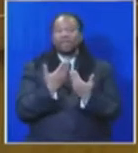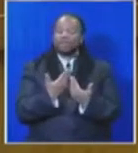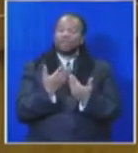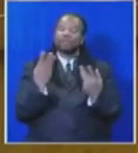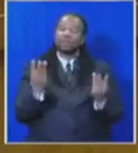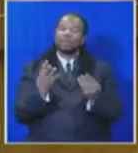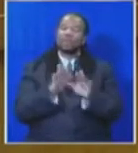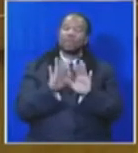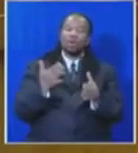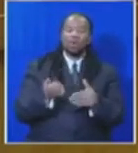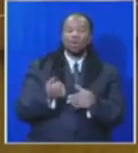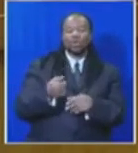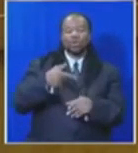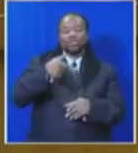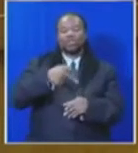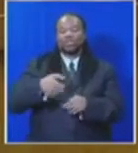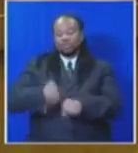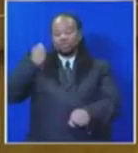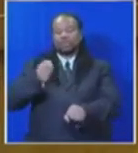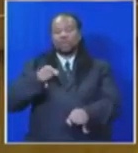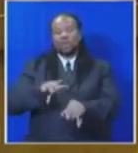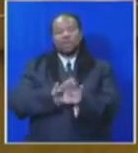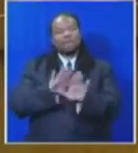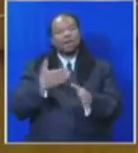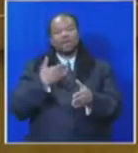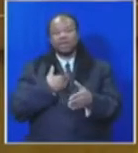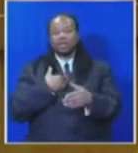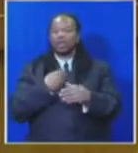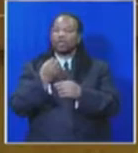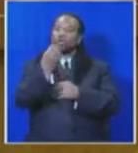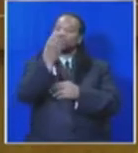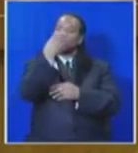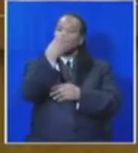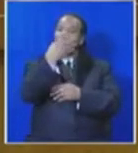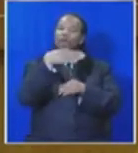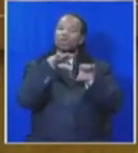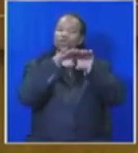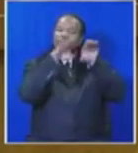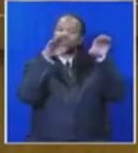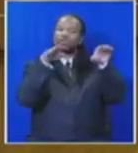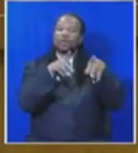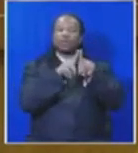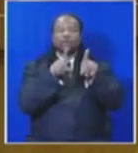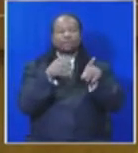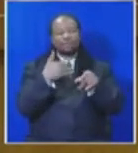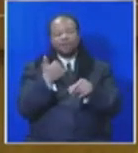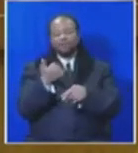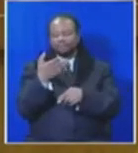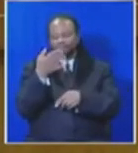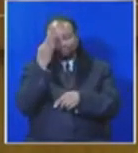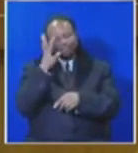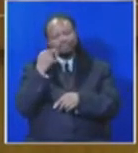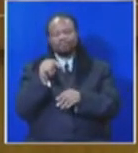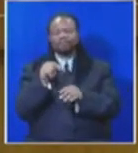to buy diesel generators than it is for them to buy solar geysers. As long as government places negative controls on the renewable energy